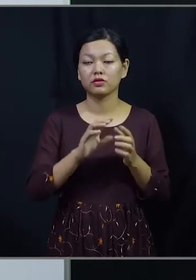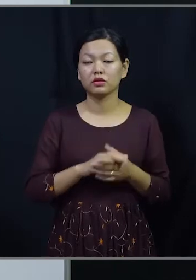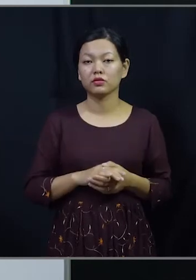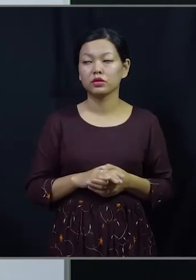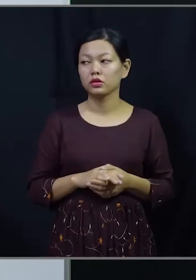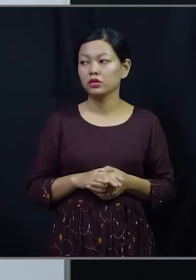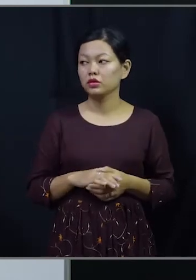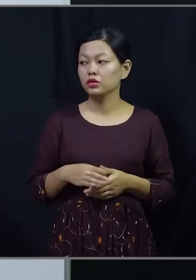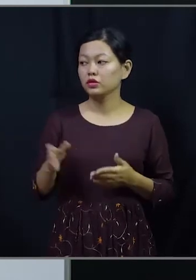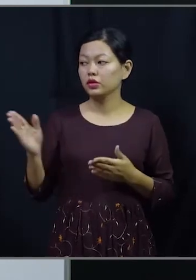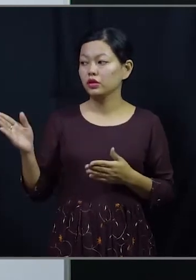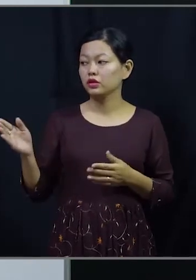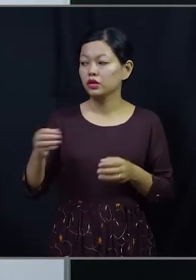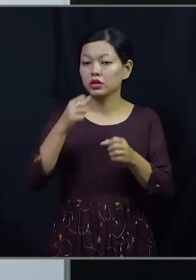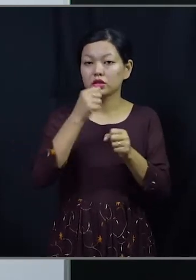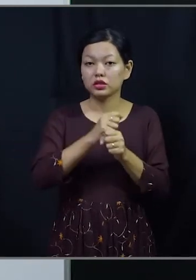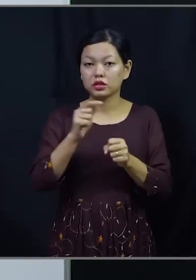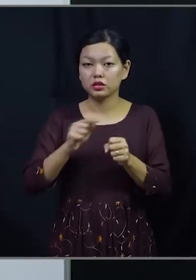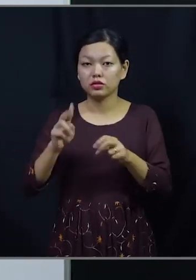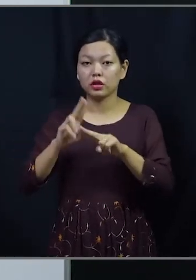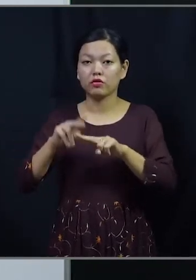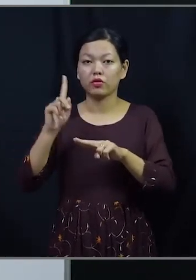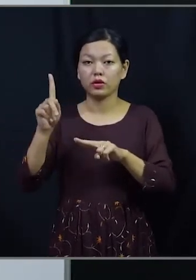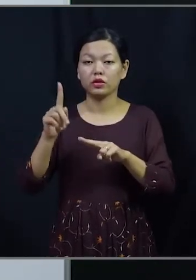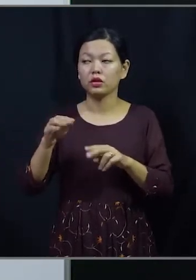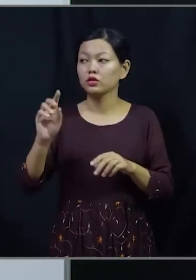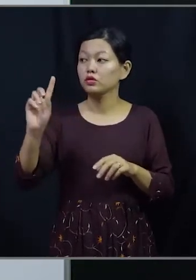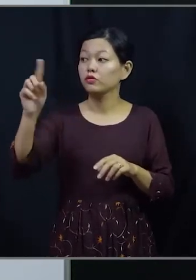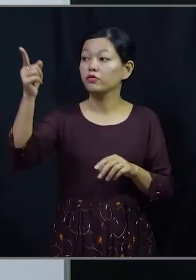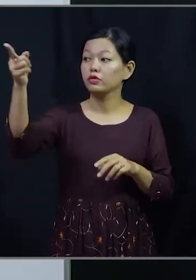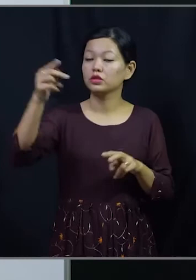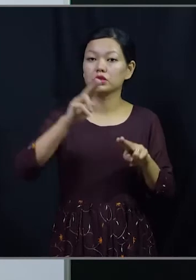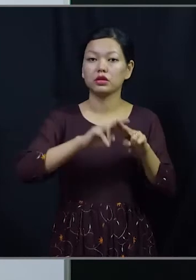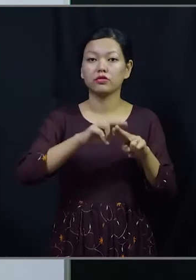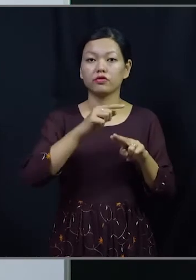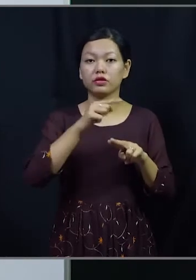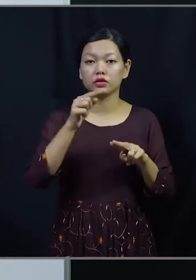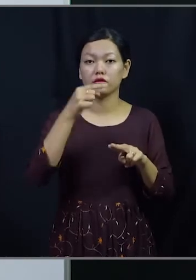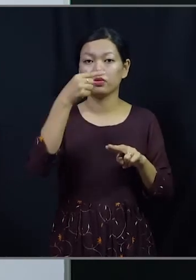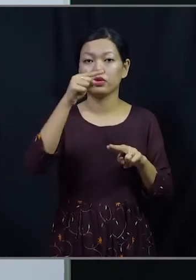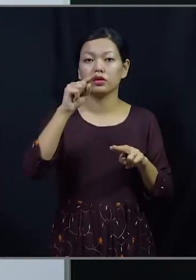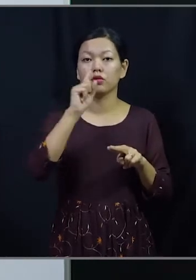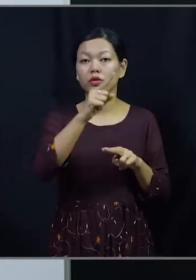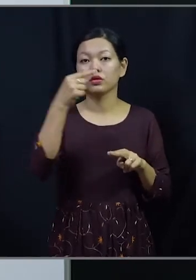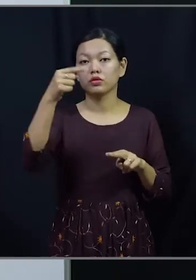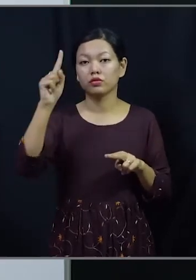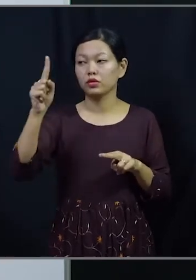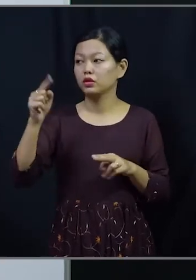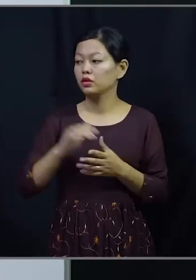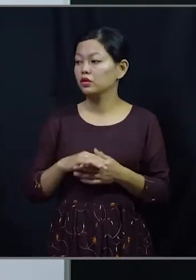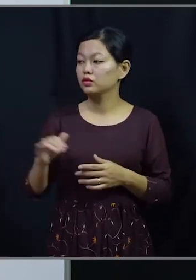it should be 1 to 1 and on to, right? So the same condition we can use it for the invertible also. F is invertible if and only